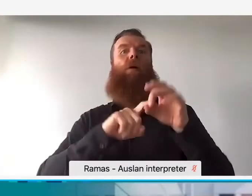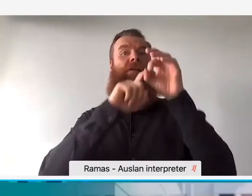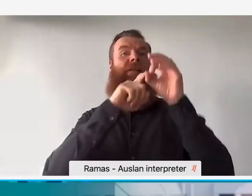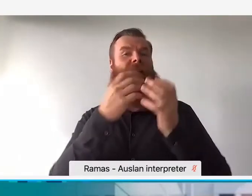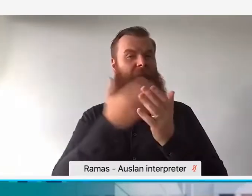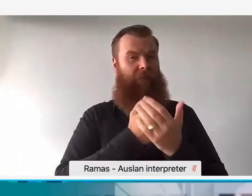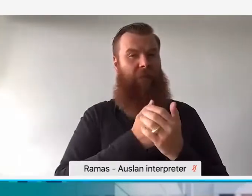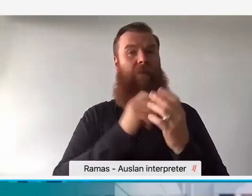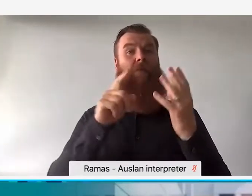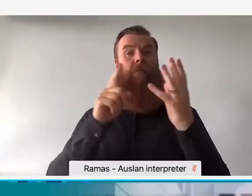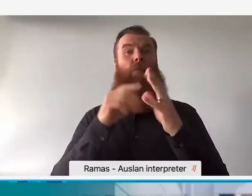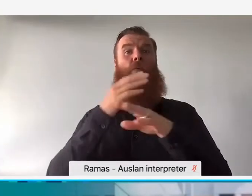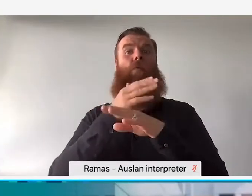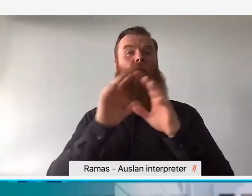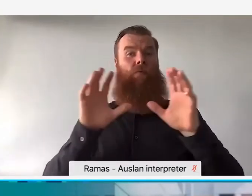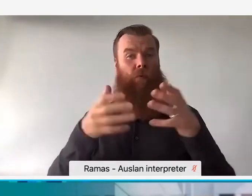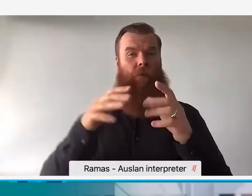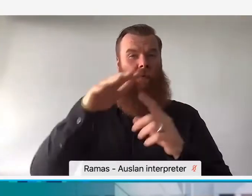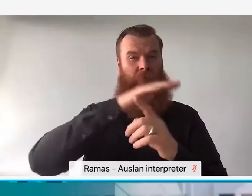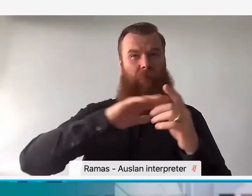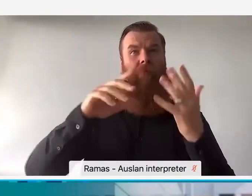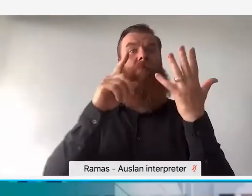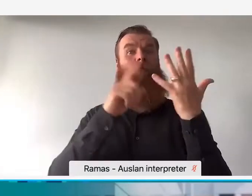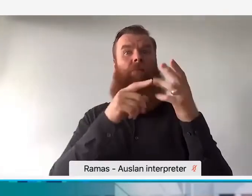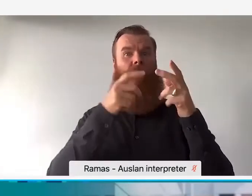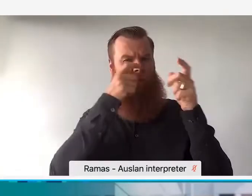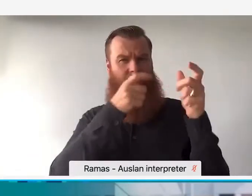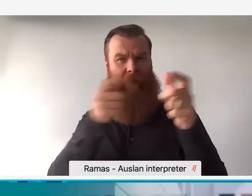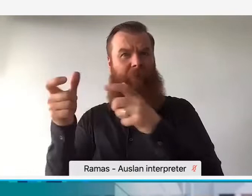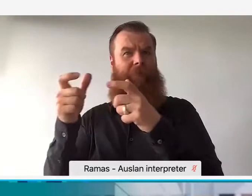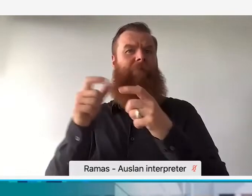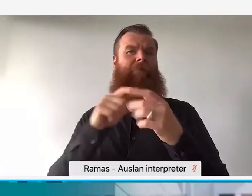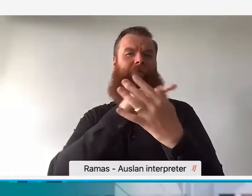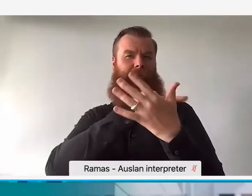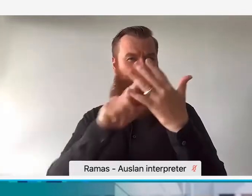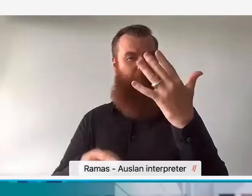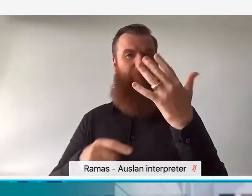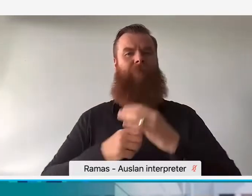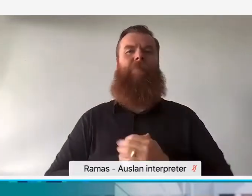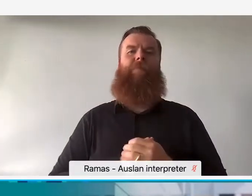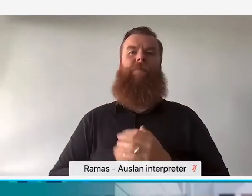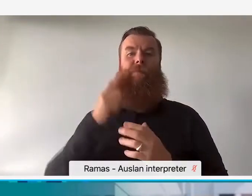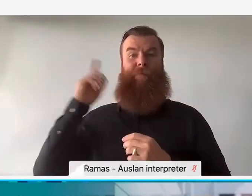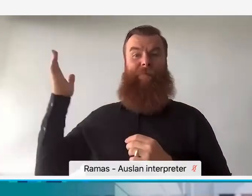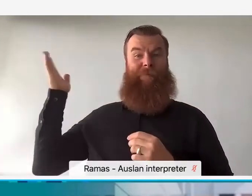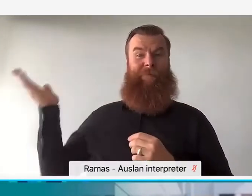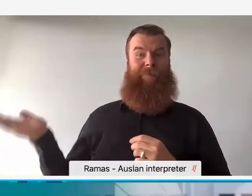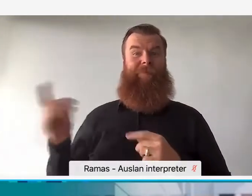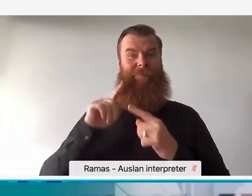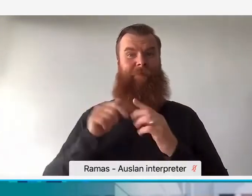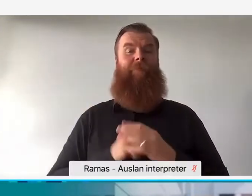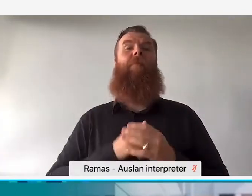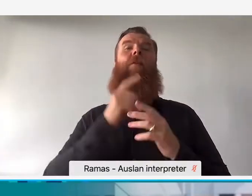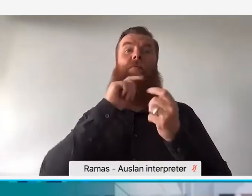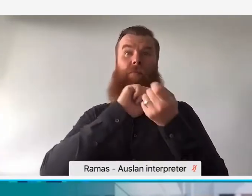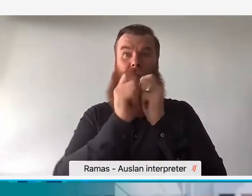governance. Our focus today is on the workforce pillar of reform, which is designed to support the growth, training and